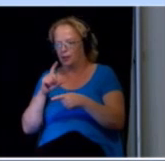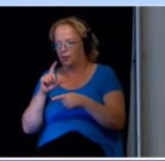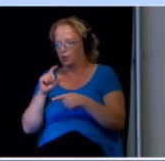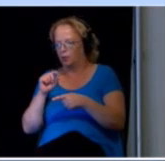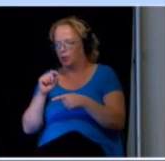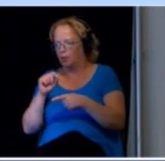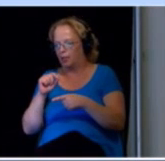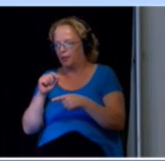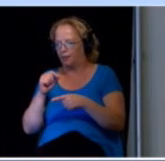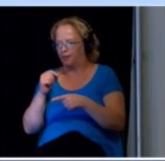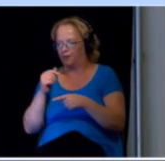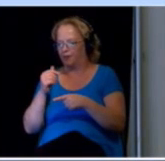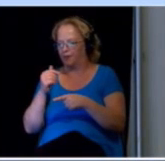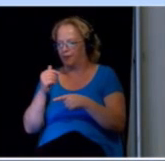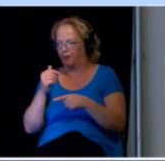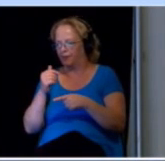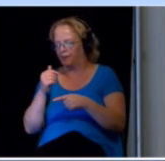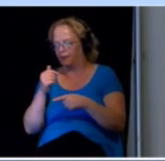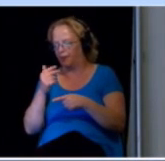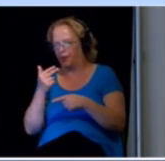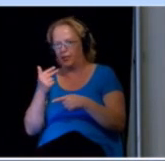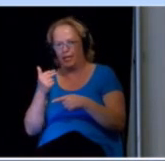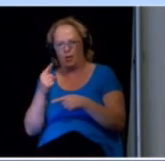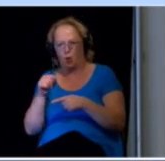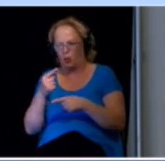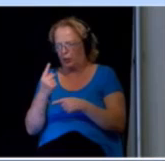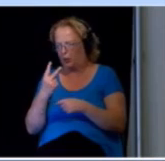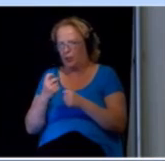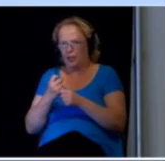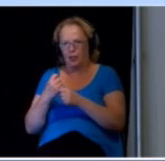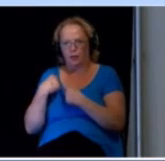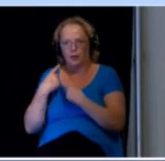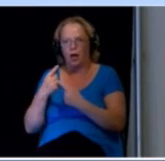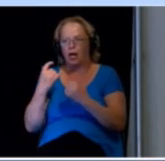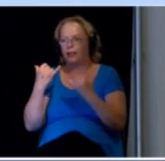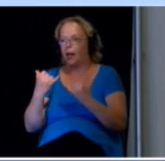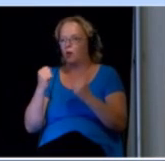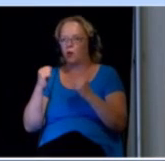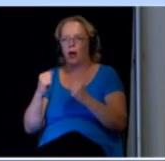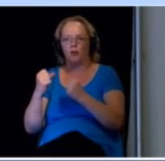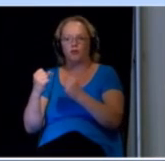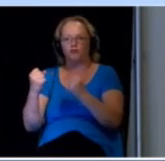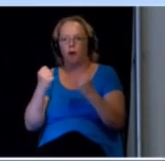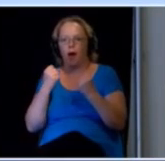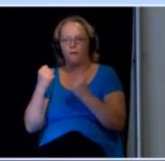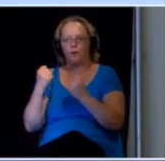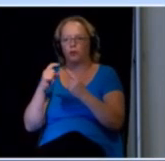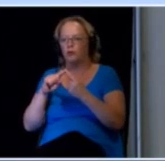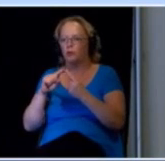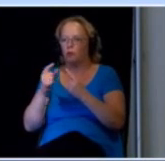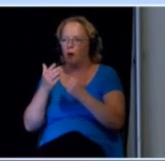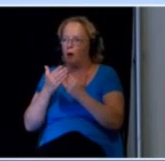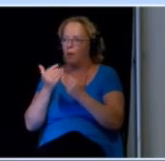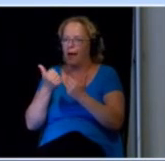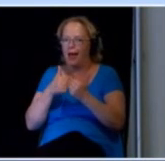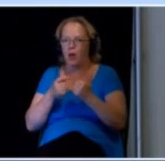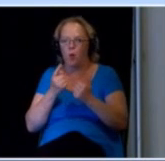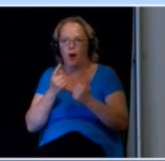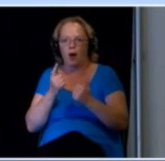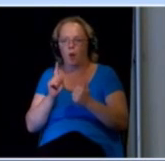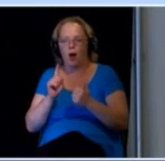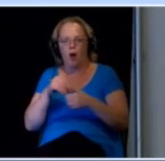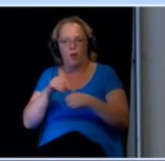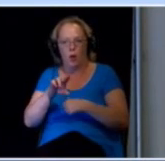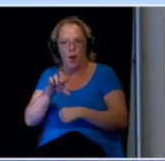now you can travel almost anywhere in the US using the supercharger network. And then going